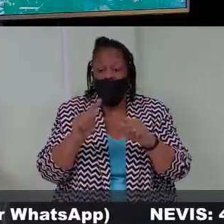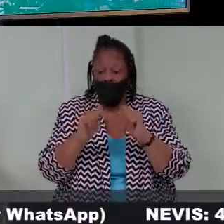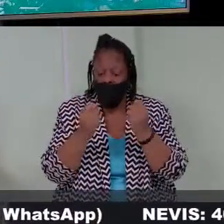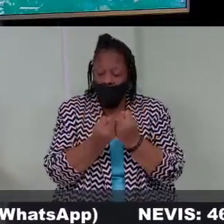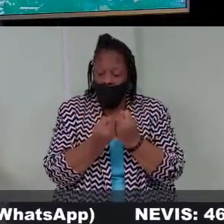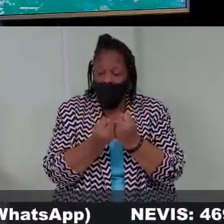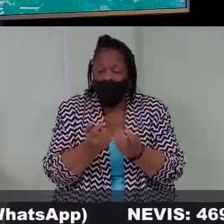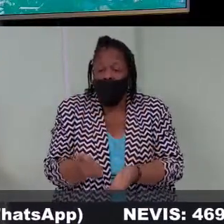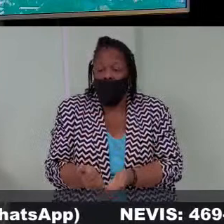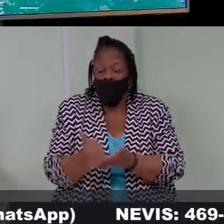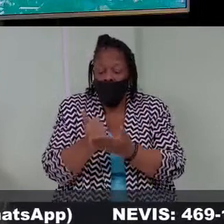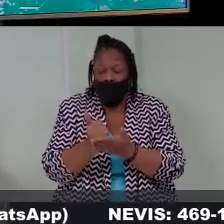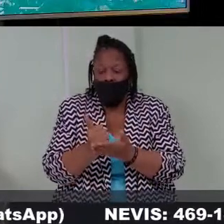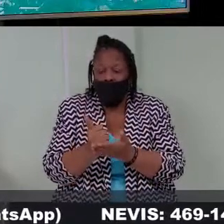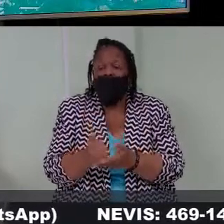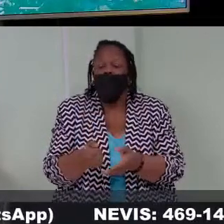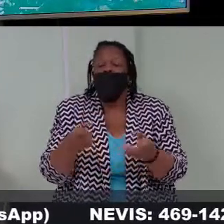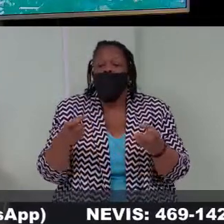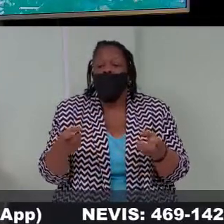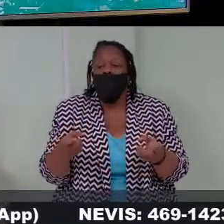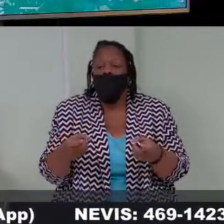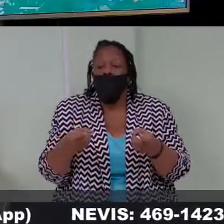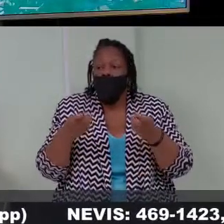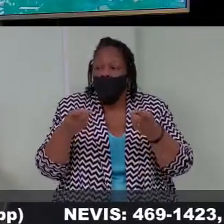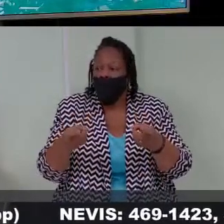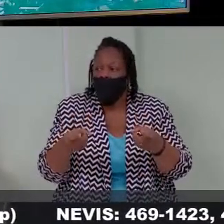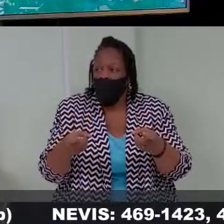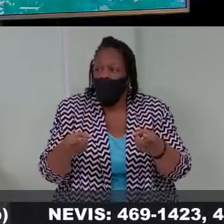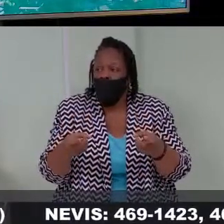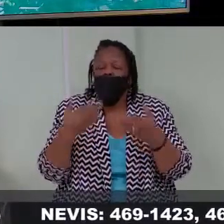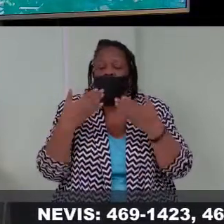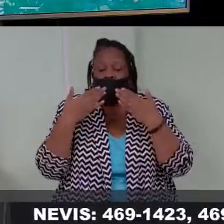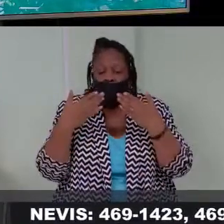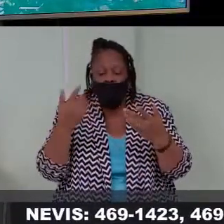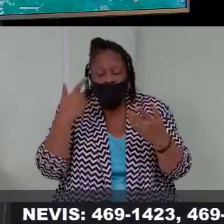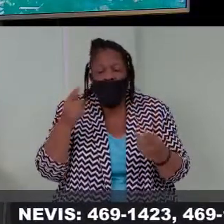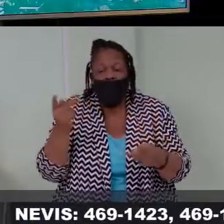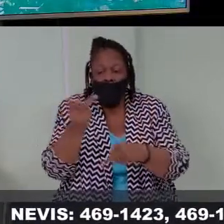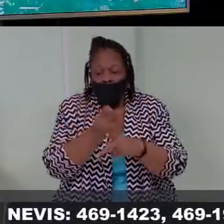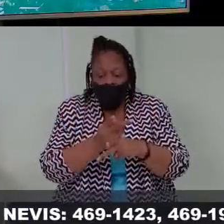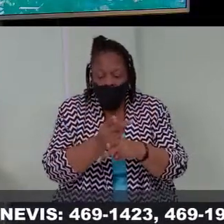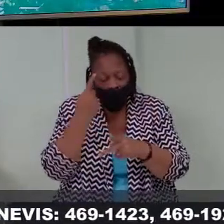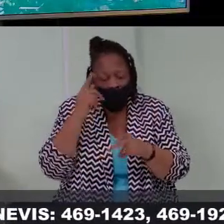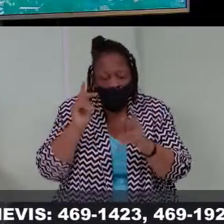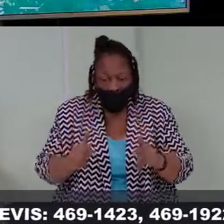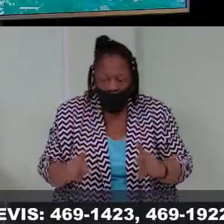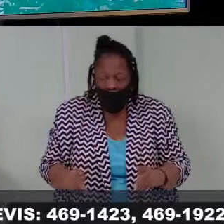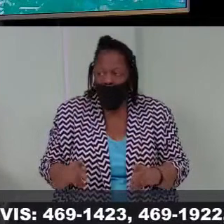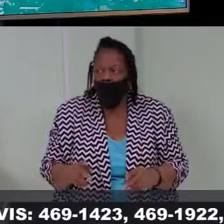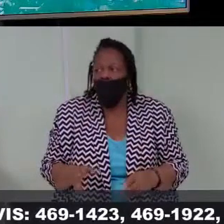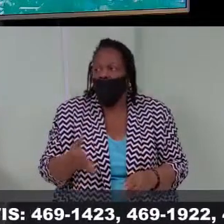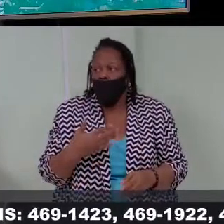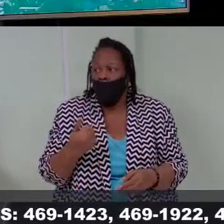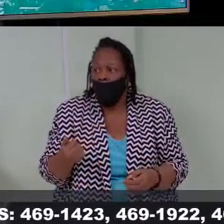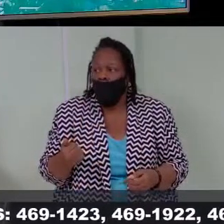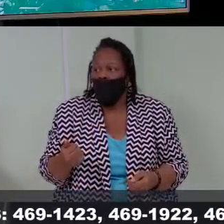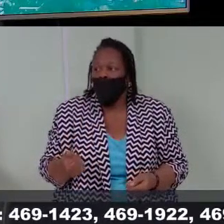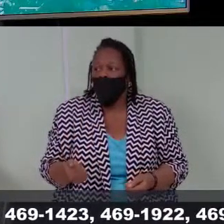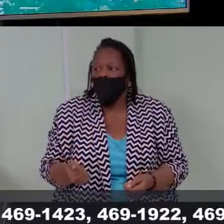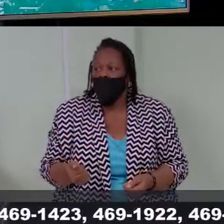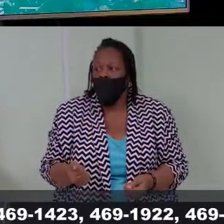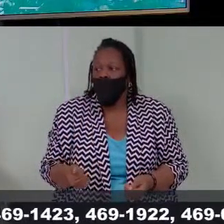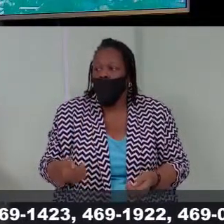our commitment to the cause, we would like to donate 2,000 of the KN95 masks to the Ministry of Health and 1,000